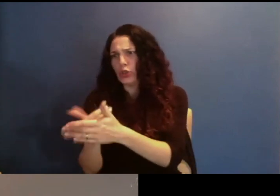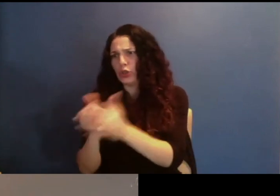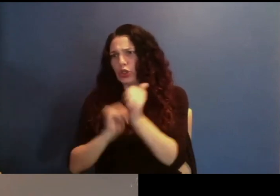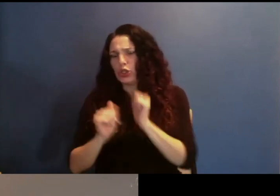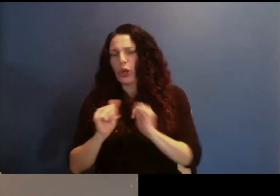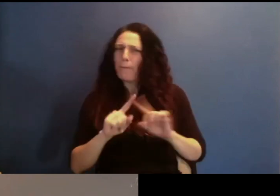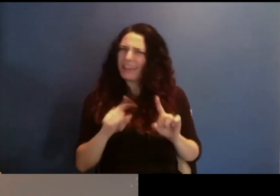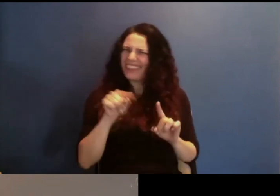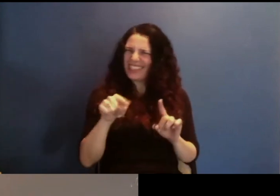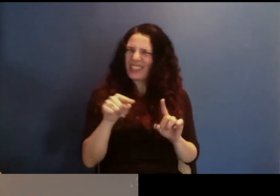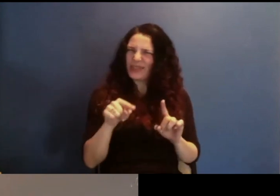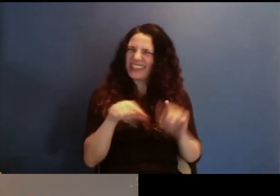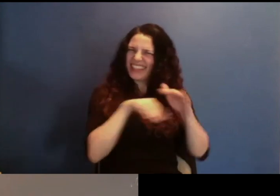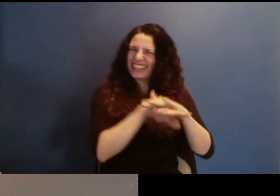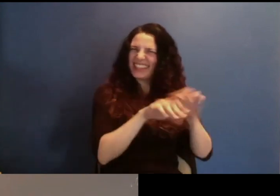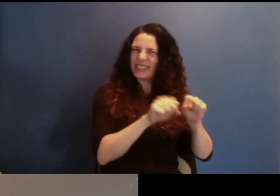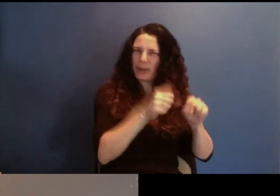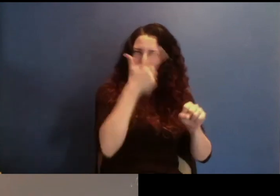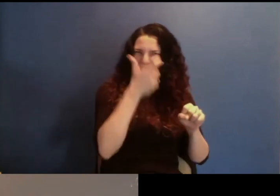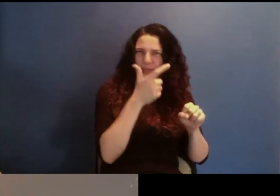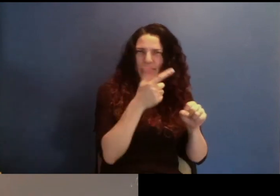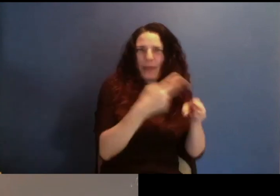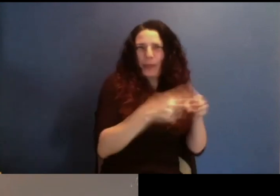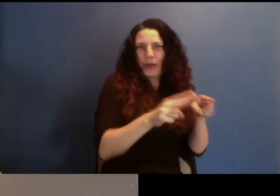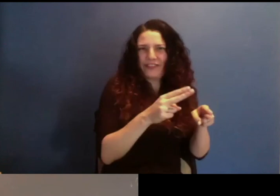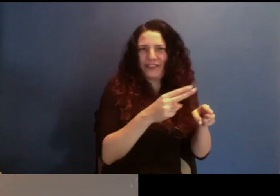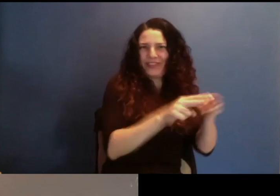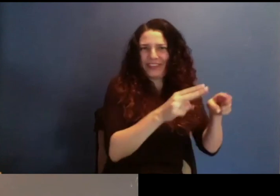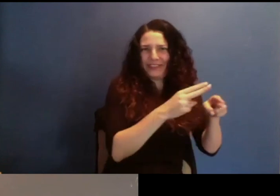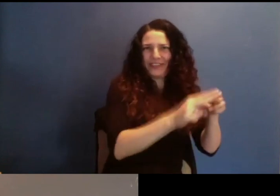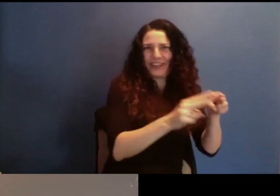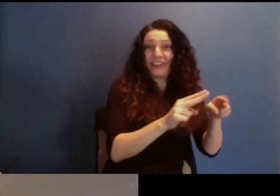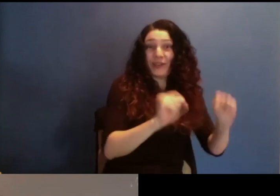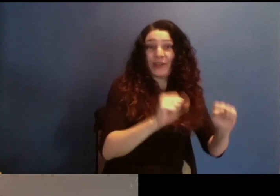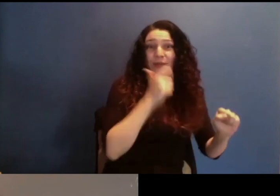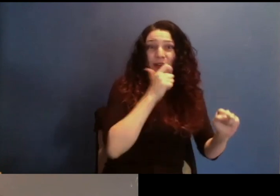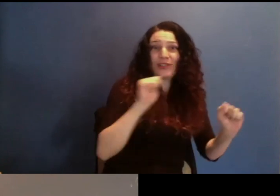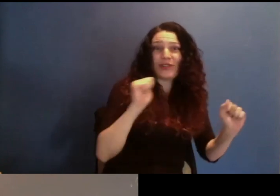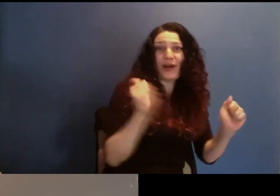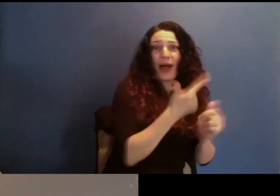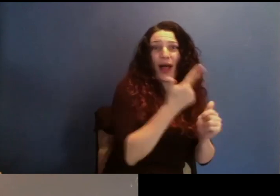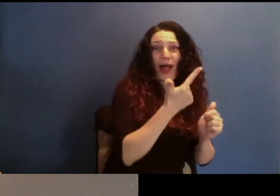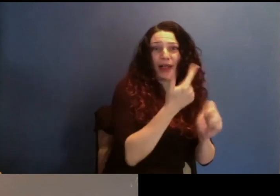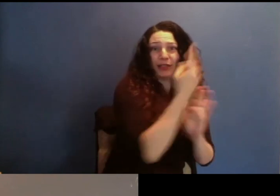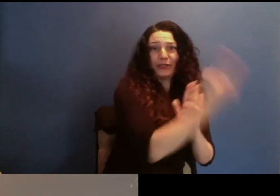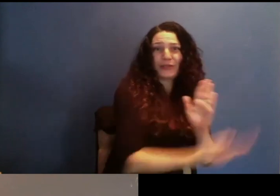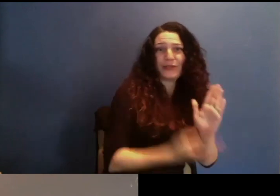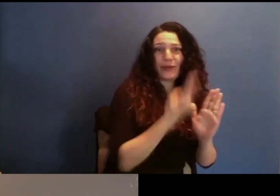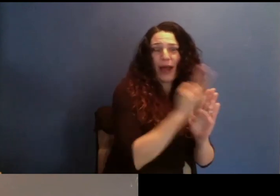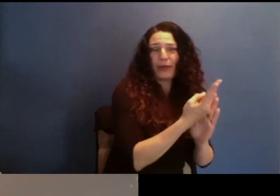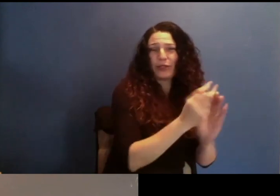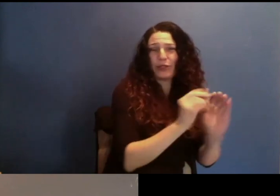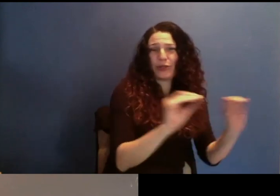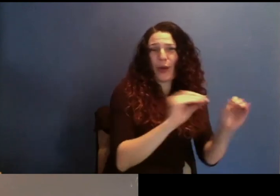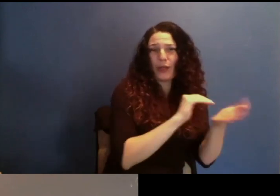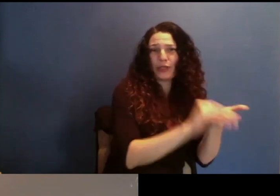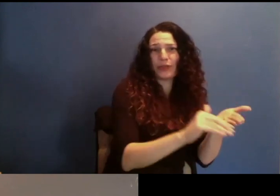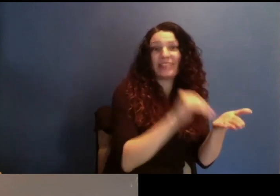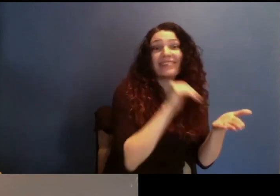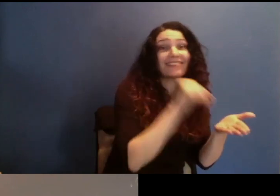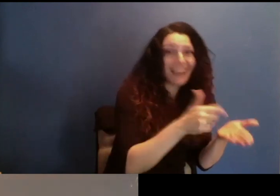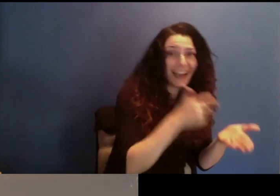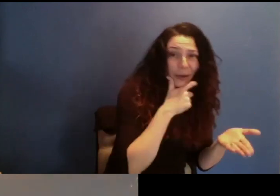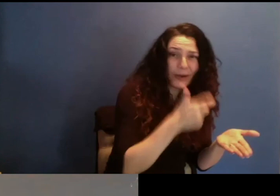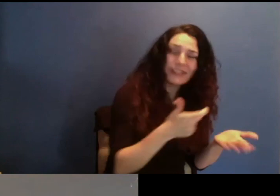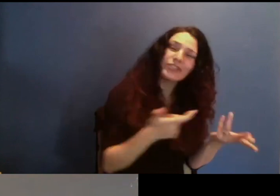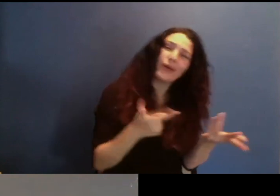oh, you can watch all this in 2 hours, you have no excuses. So in the end, I am grateful for short form, and I think it actually helped the